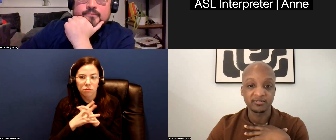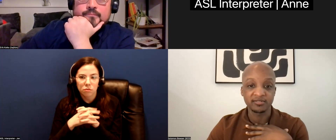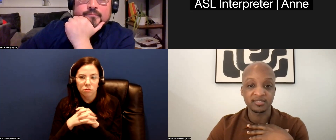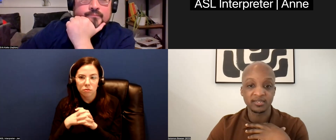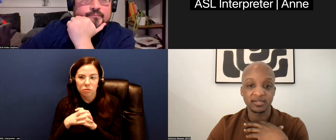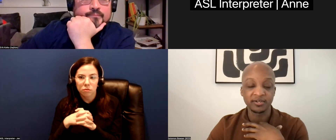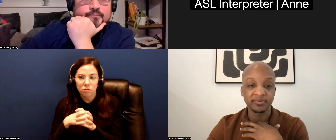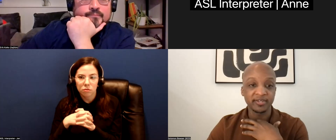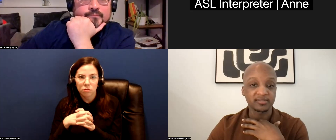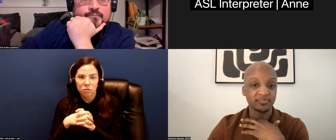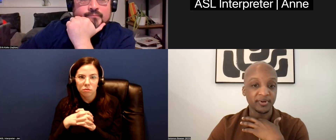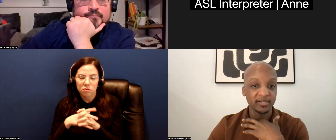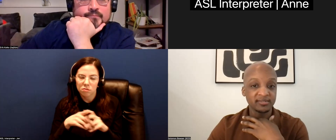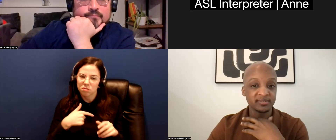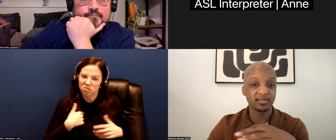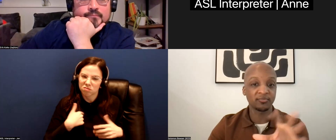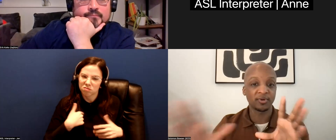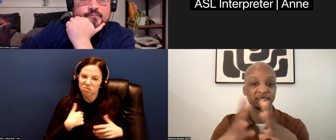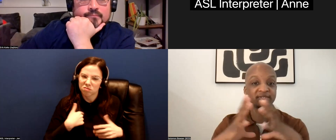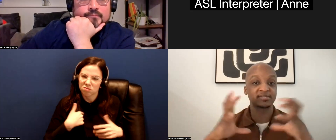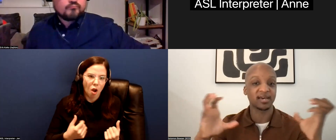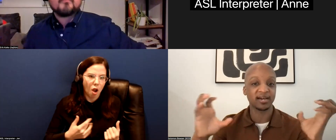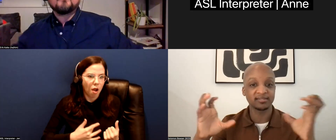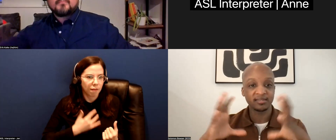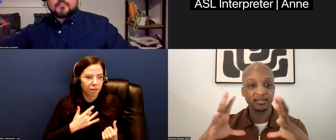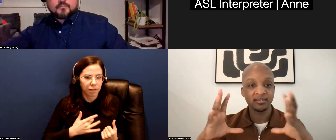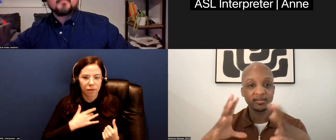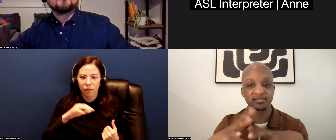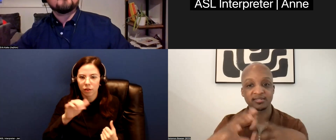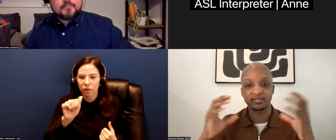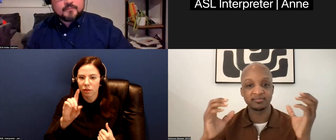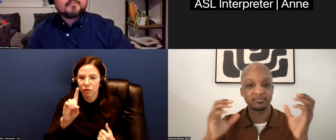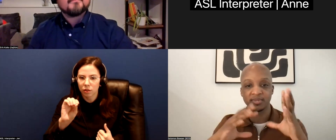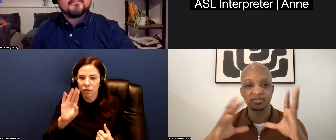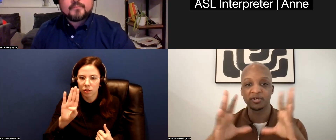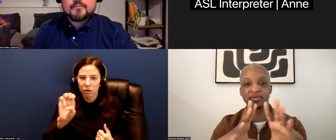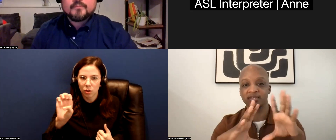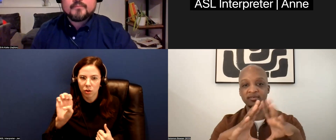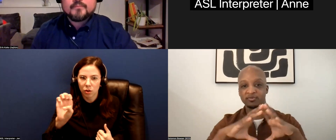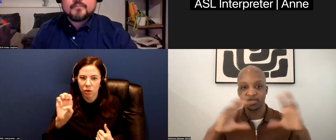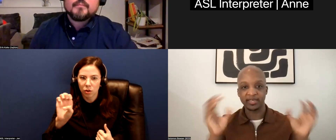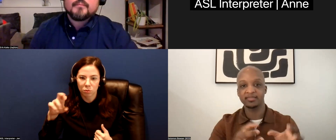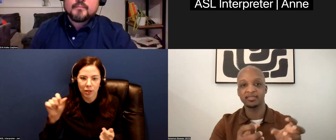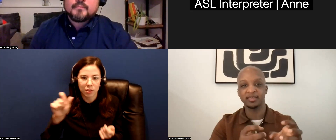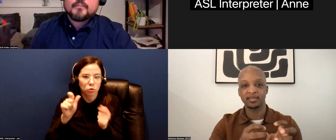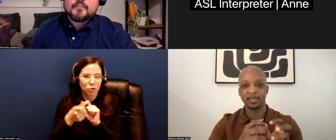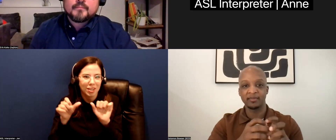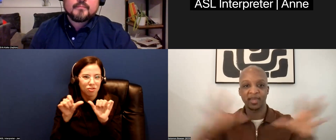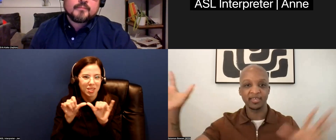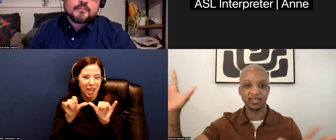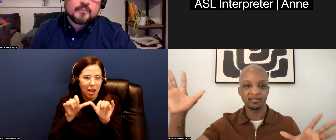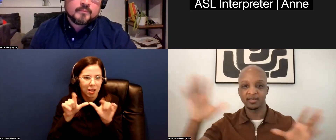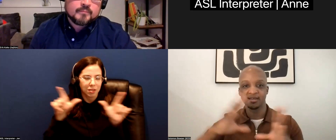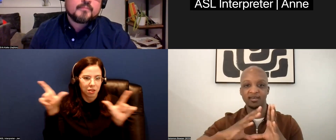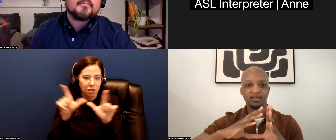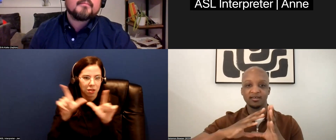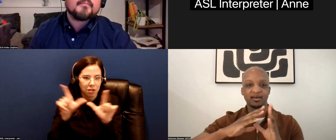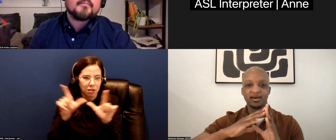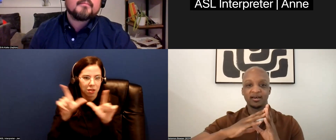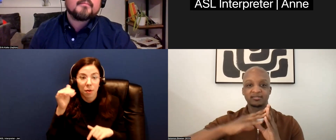very religiously Adobe Express when resizing because Adobe will take the thing and make